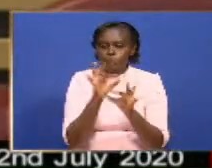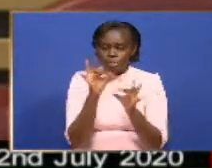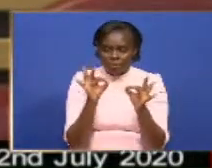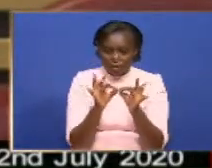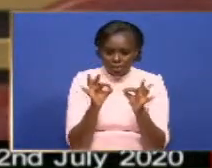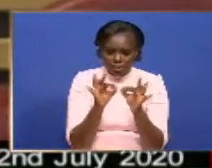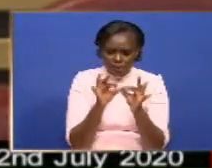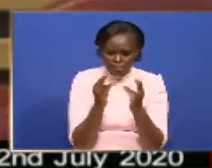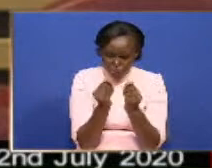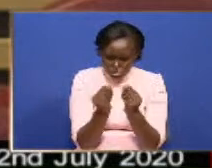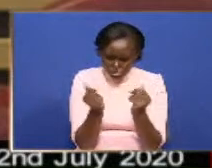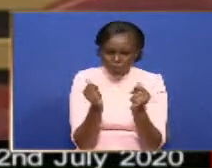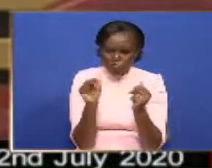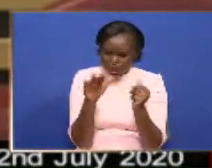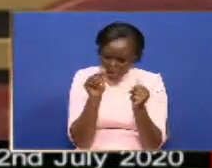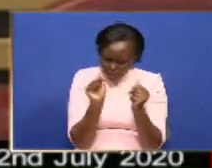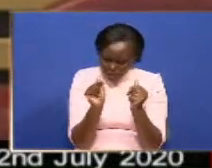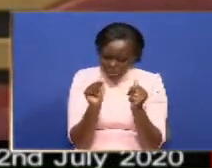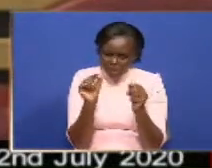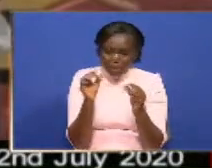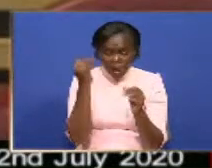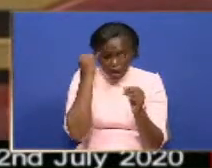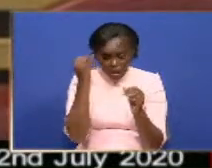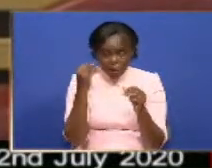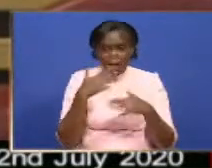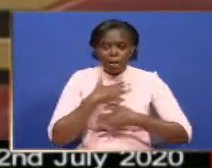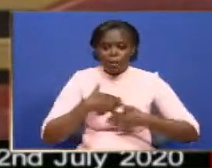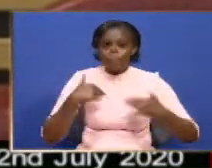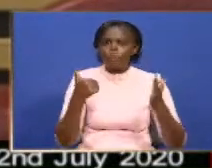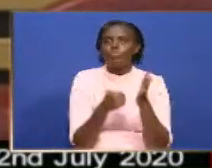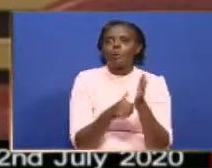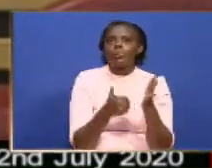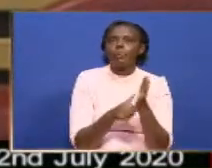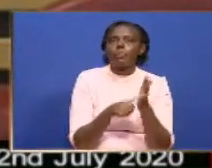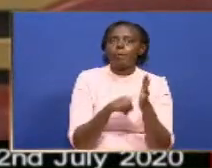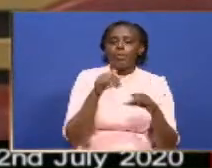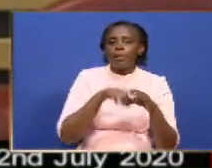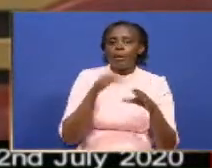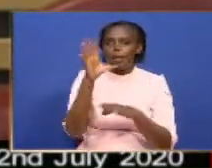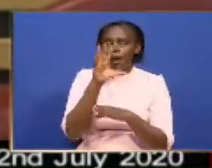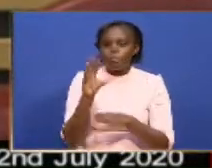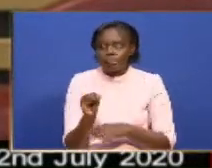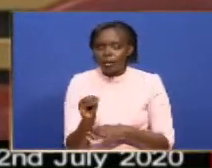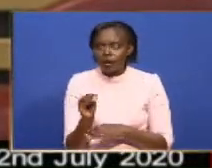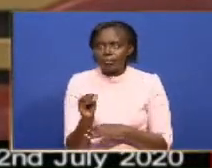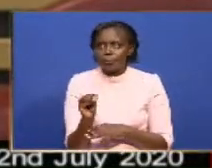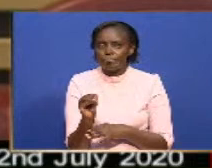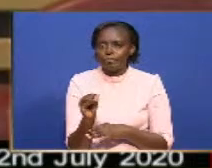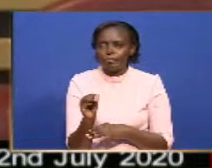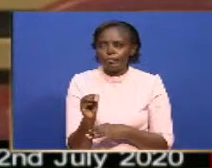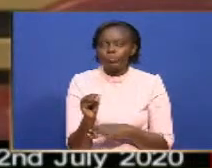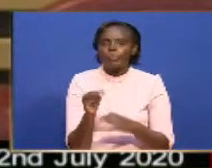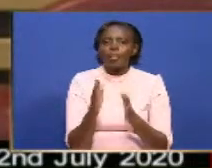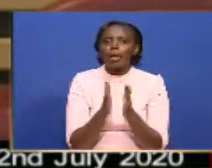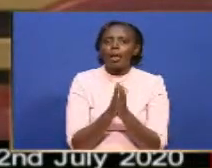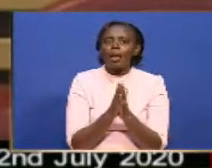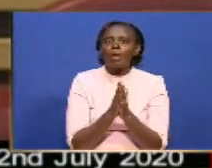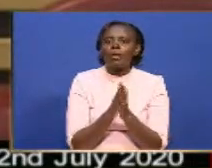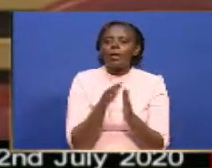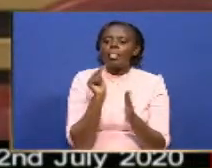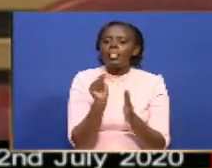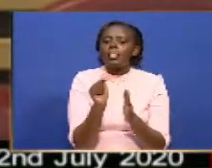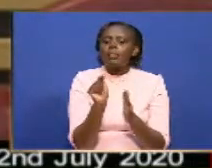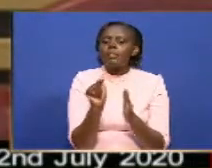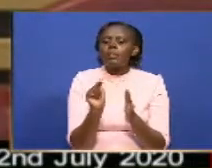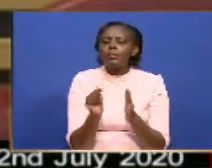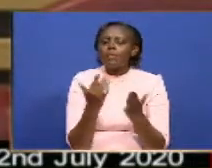specifically address the aspect of refugee problems in Africa. And those are